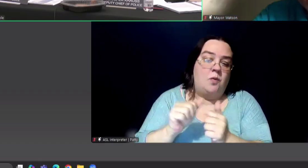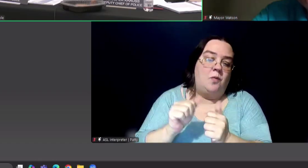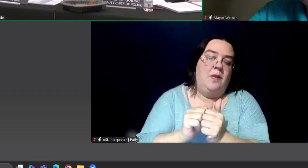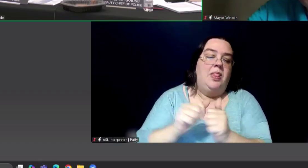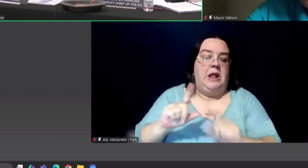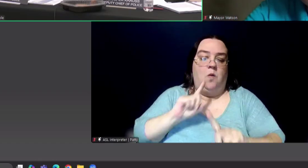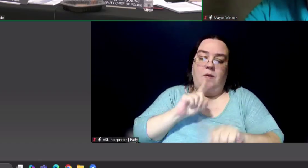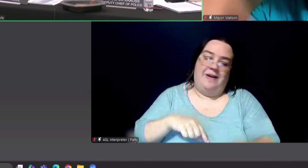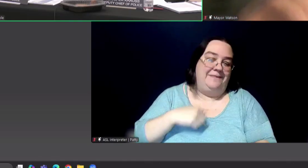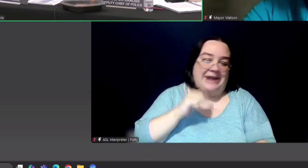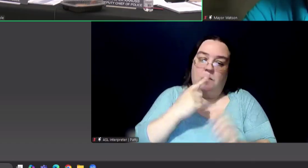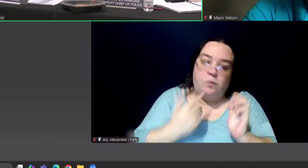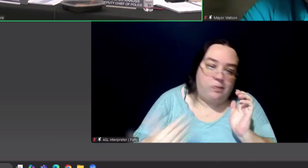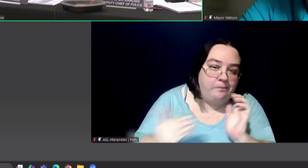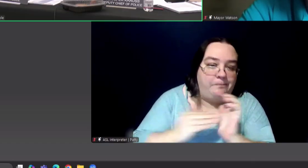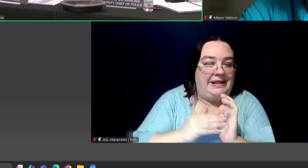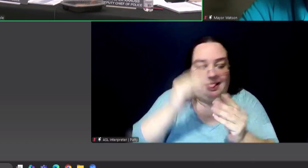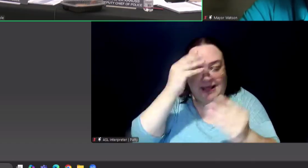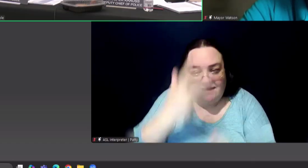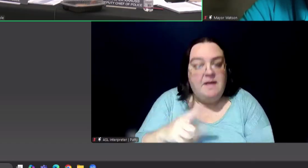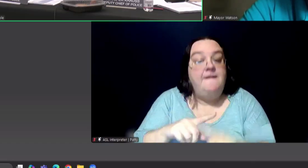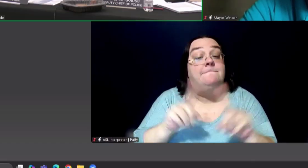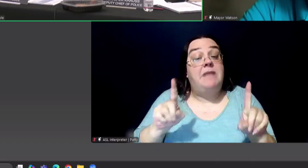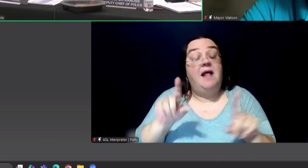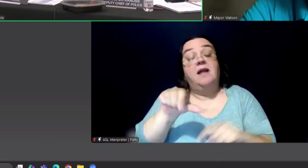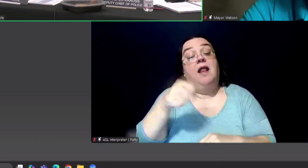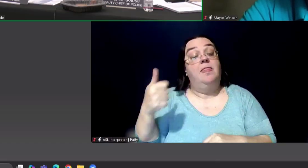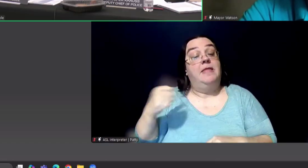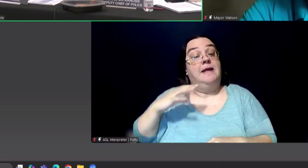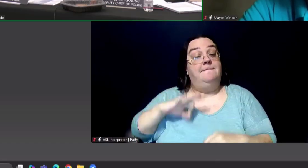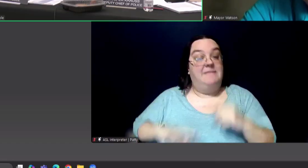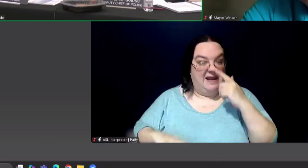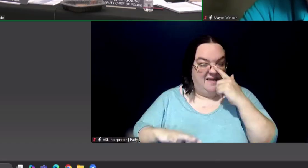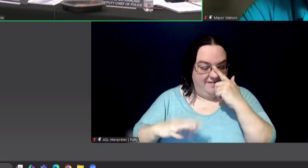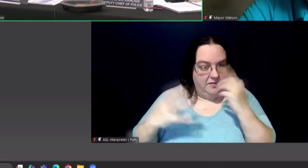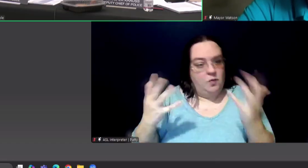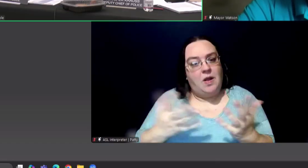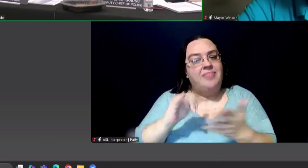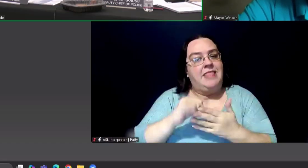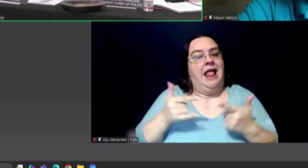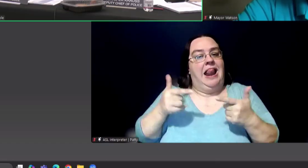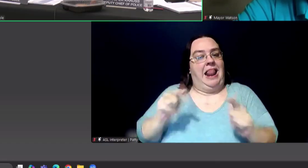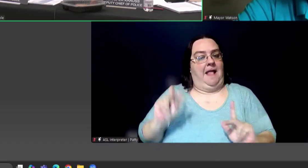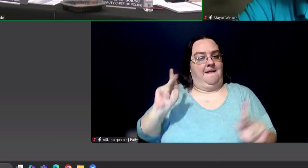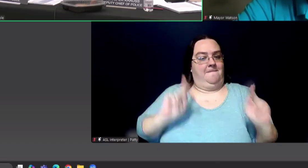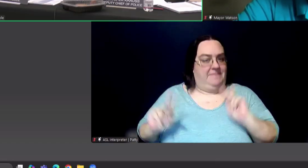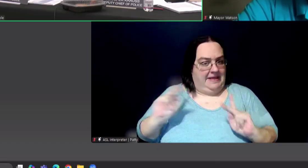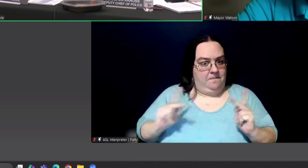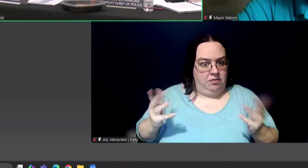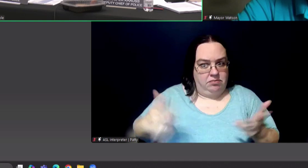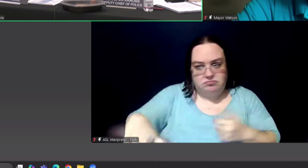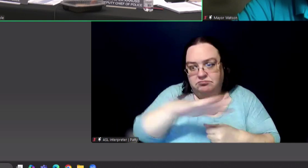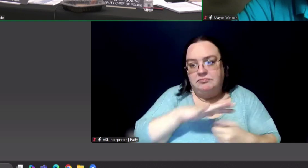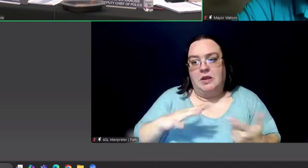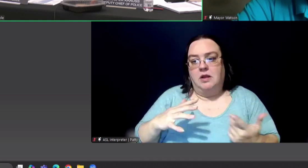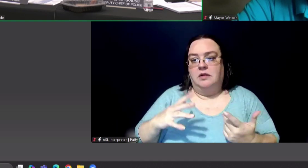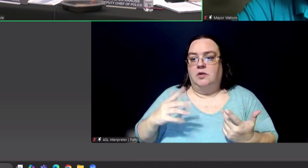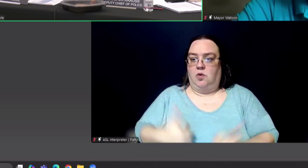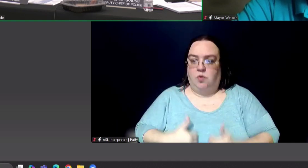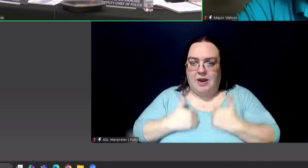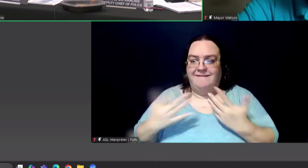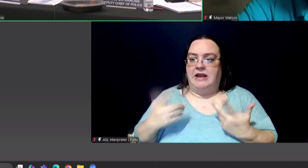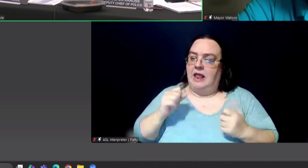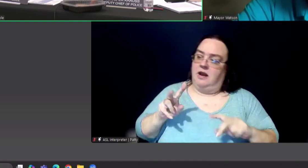repeat that information. But the other benefit of this is it allows our citizens and our residents to observe the police